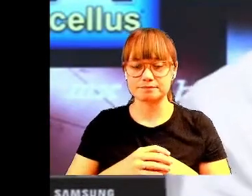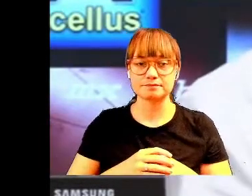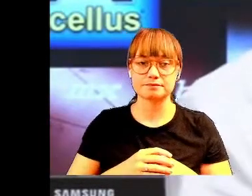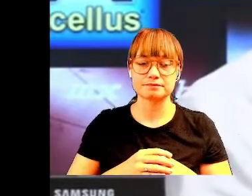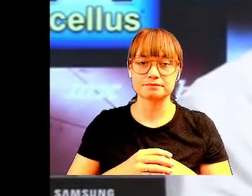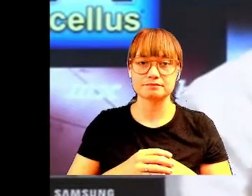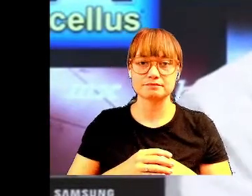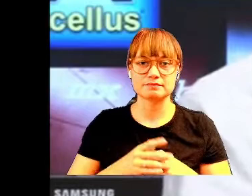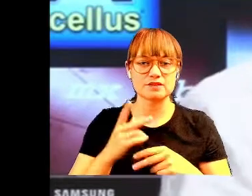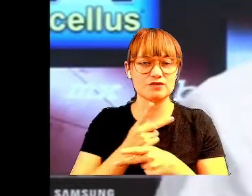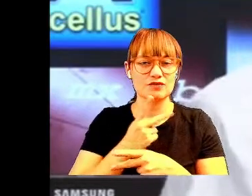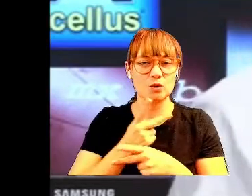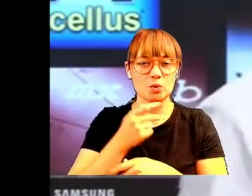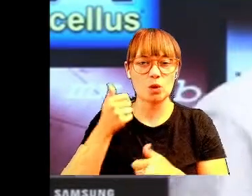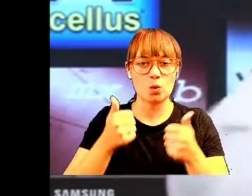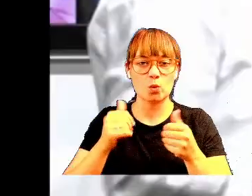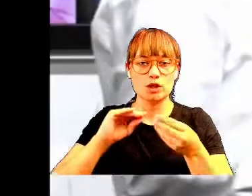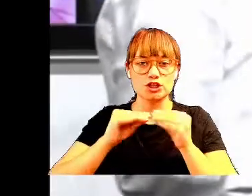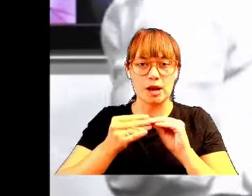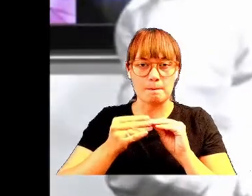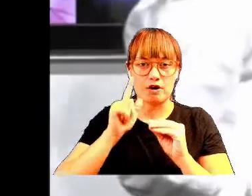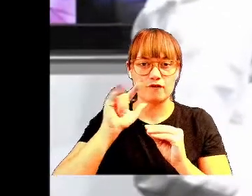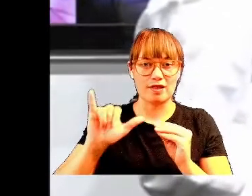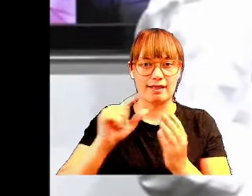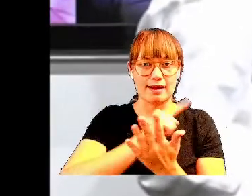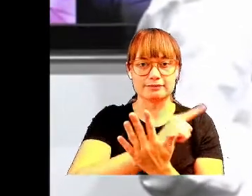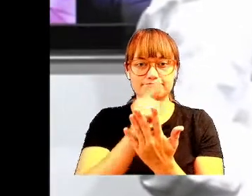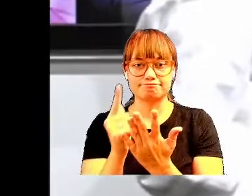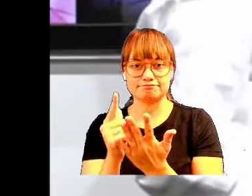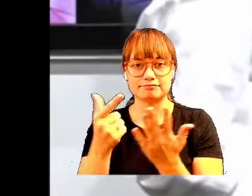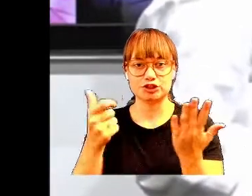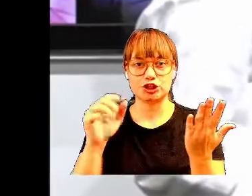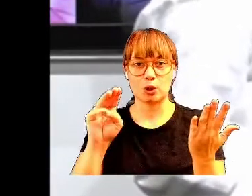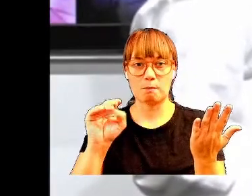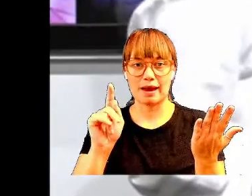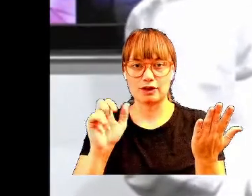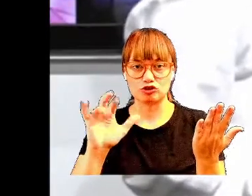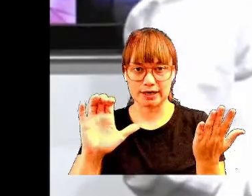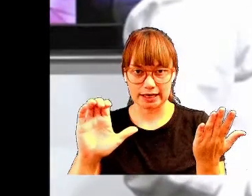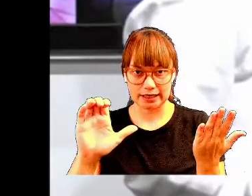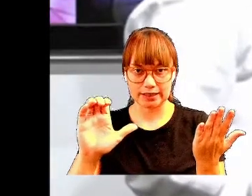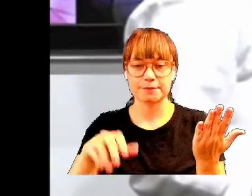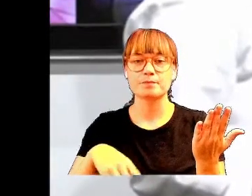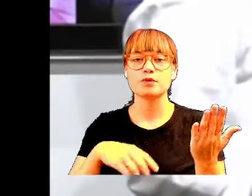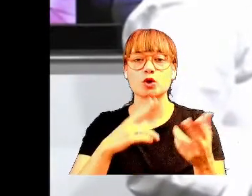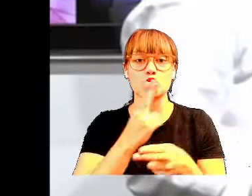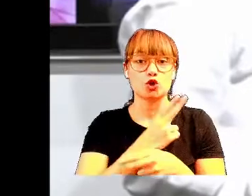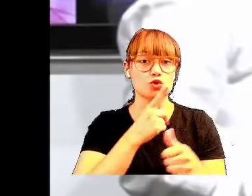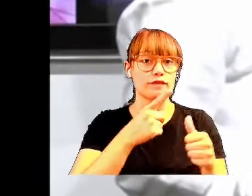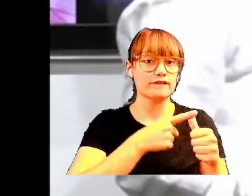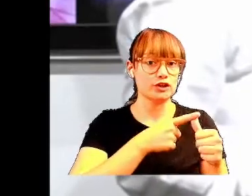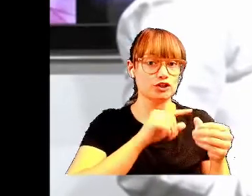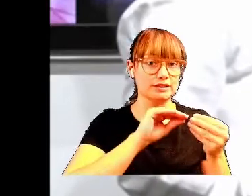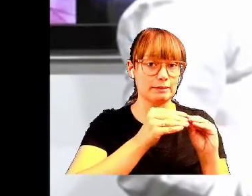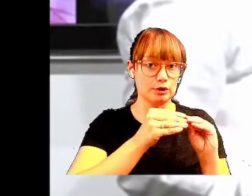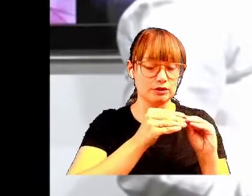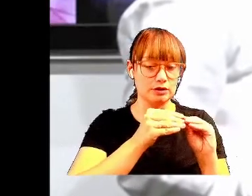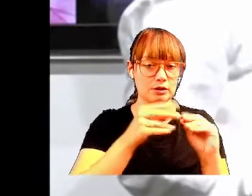particular term in a geometric sequence, you take your first term, you multiply by your common